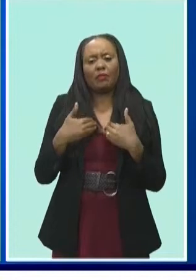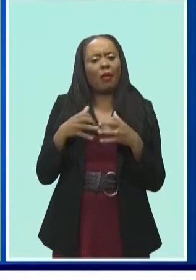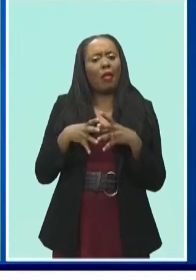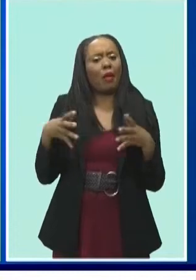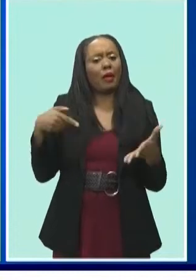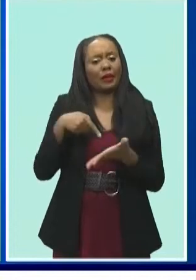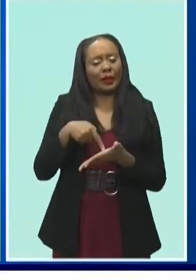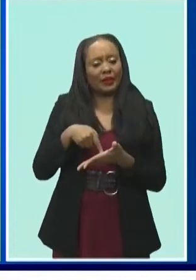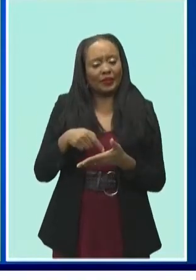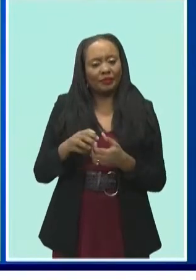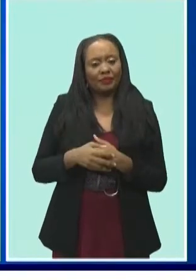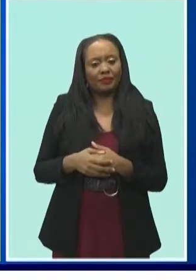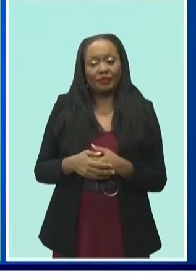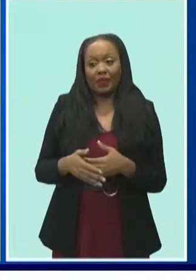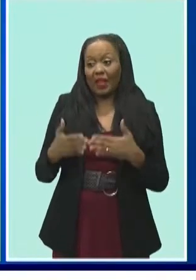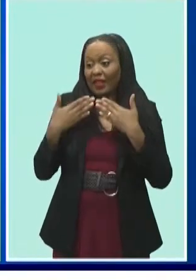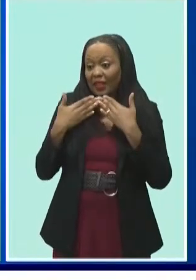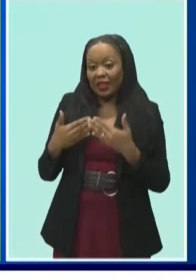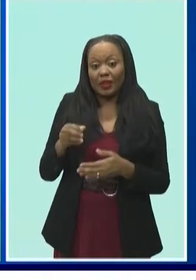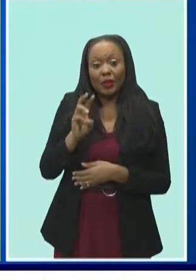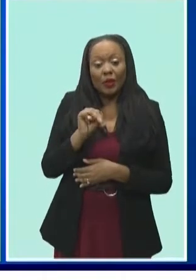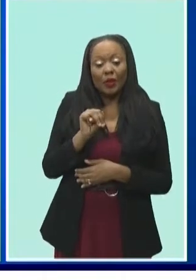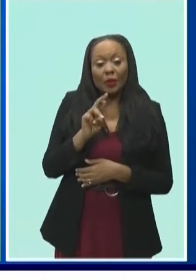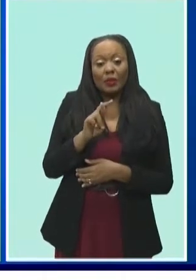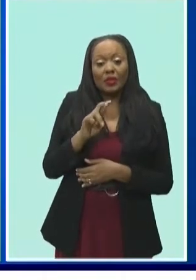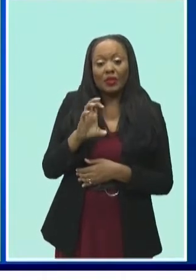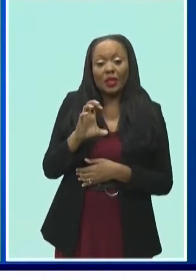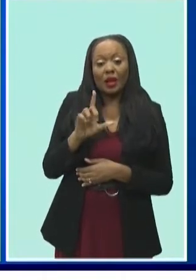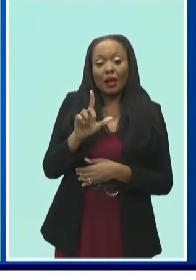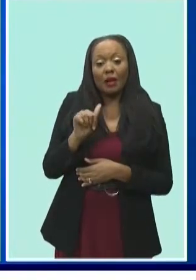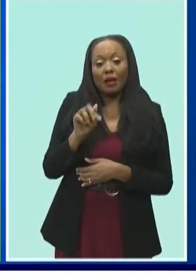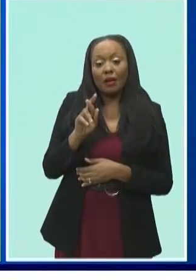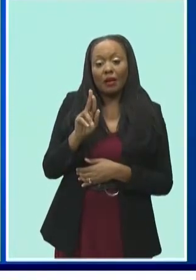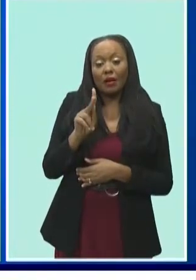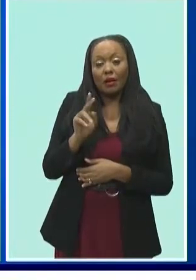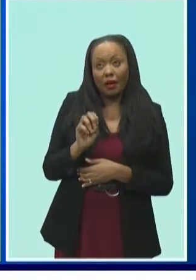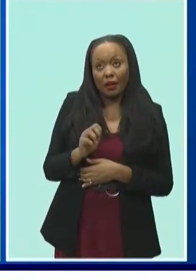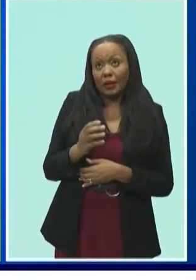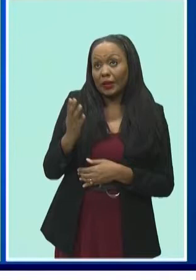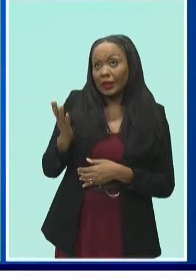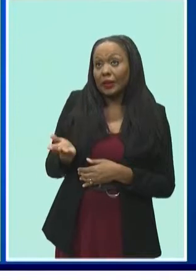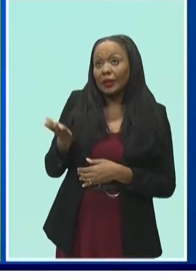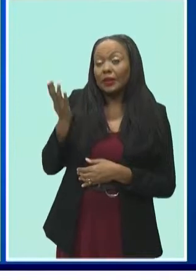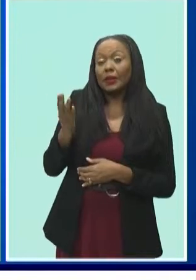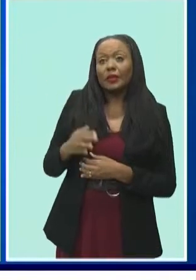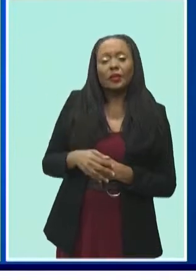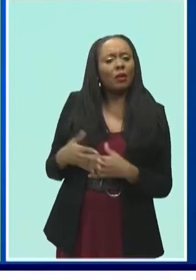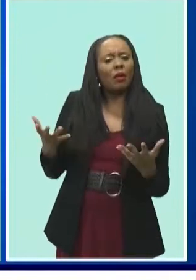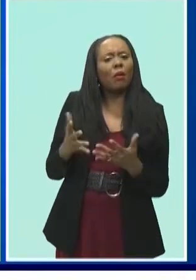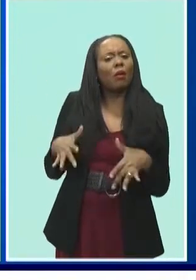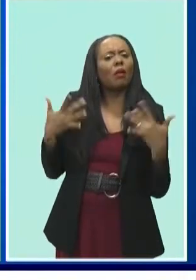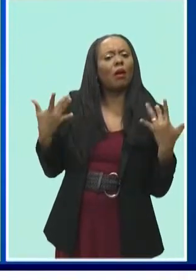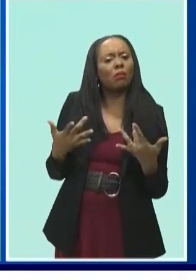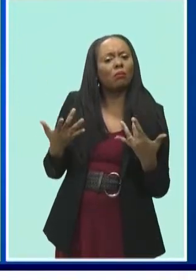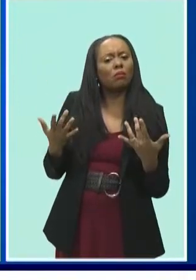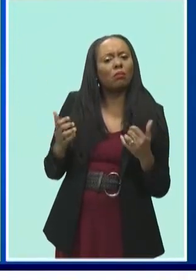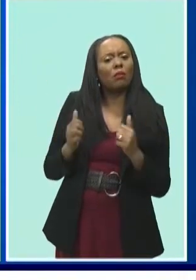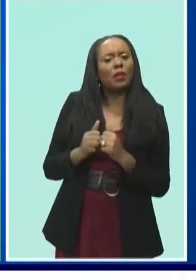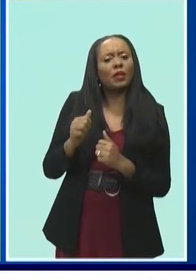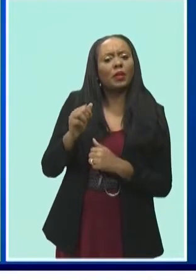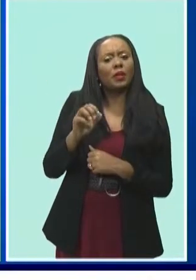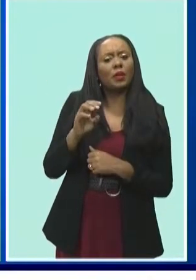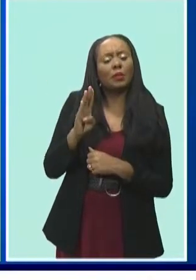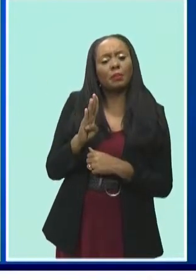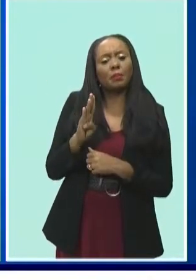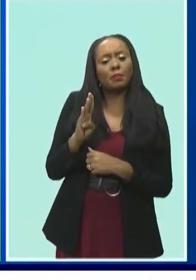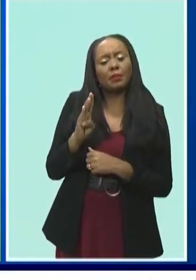well. Thank you very much. Mr. Clark, your organization, a lot of service-oriented businesses. What's happening in terms of the BCSI? How